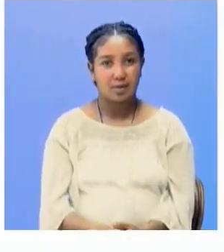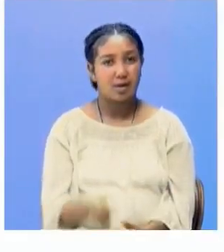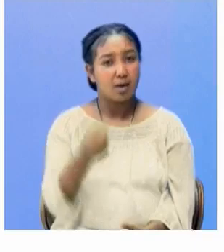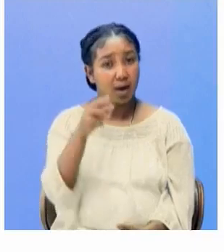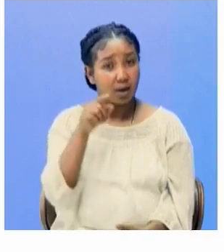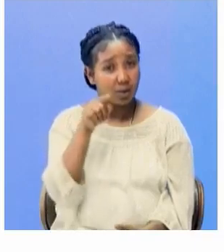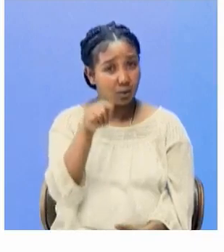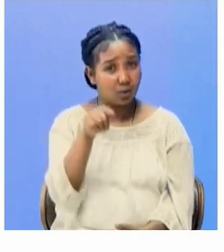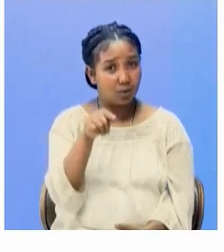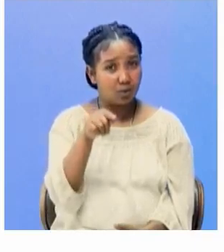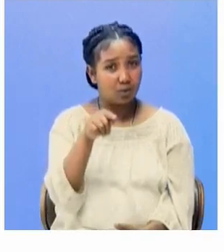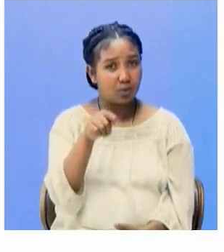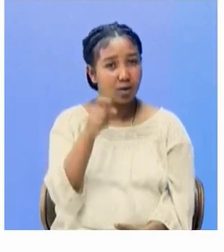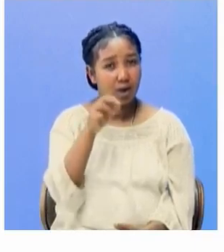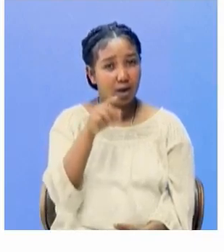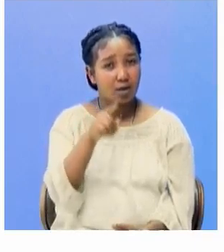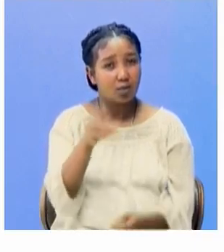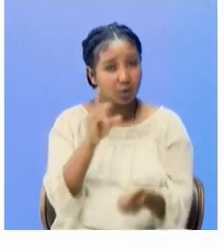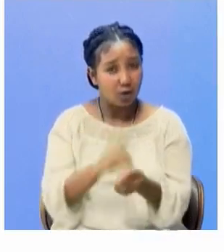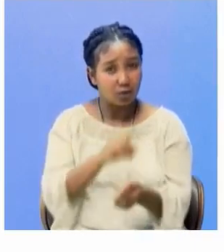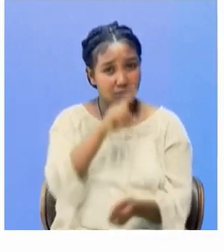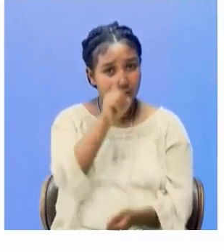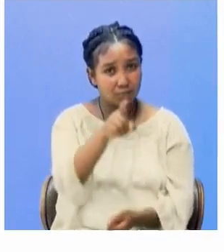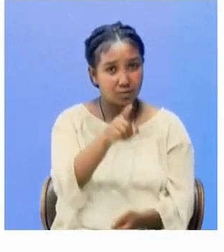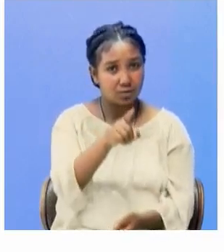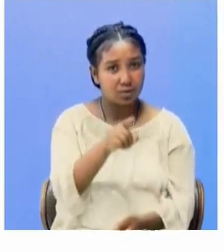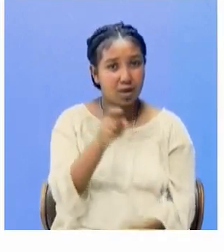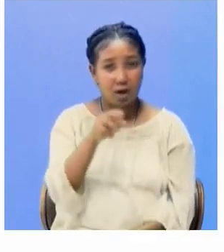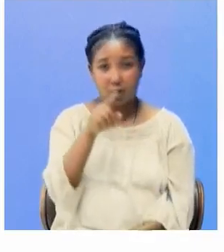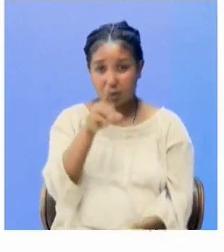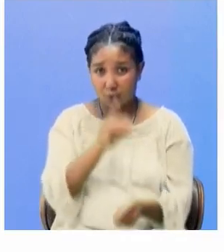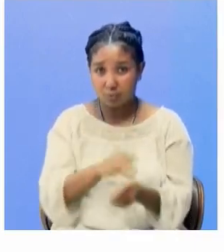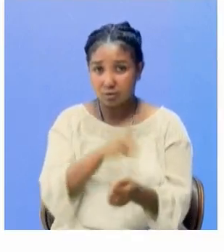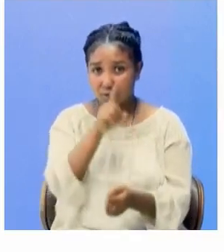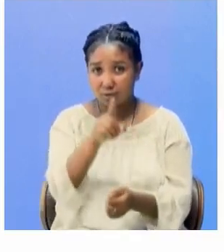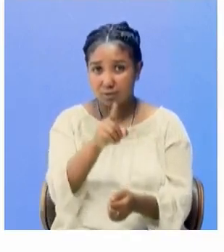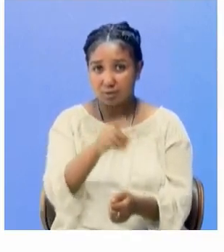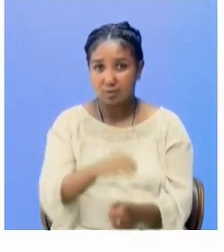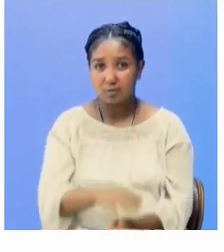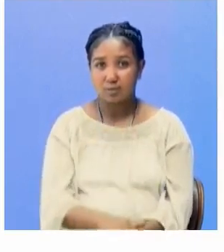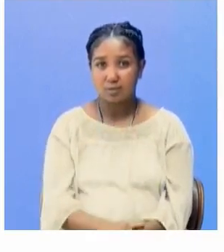you a doctor? Are you a doctor?